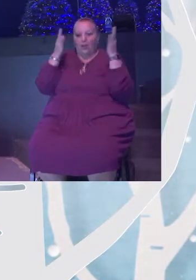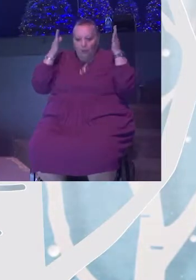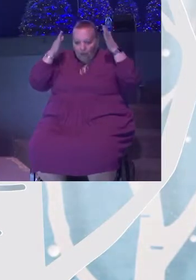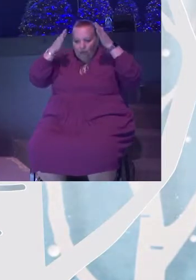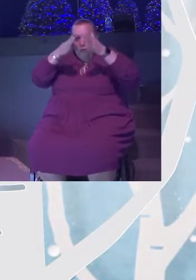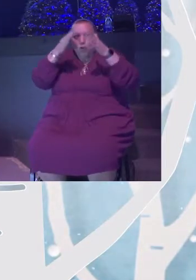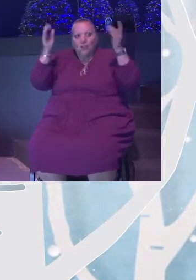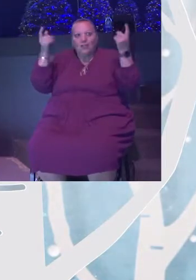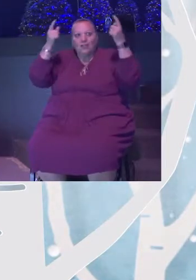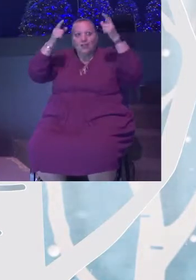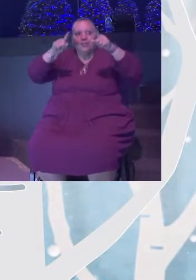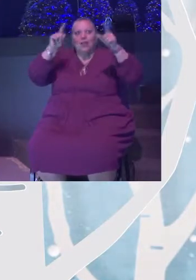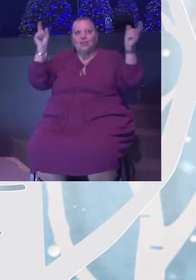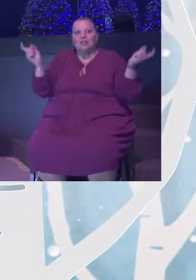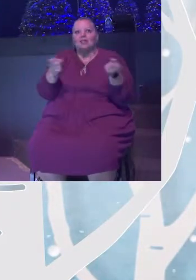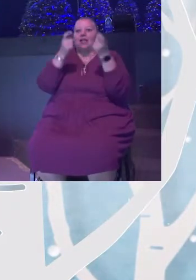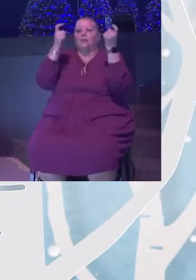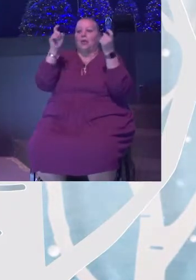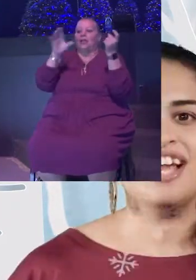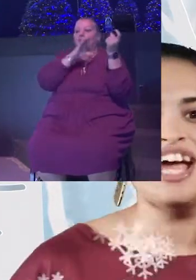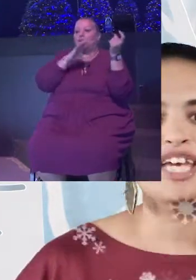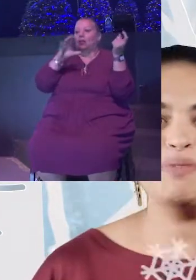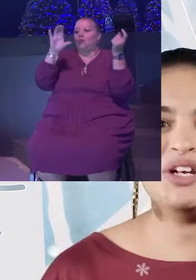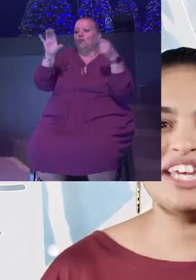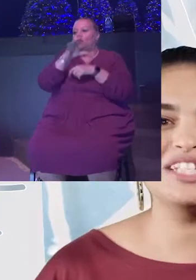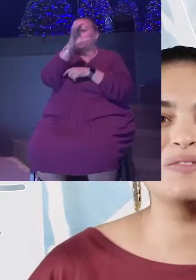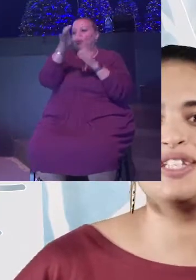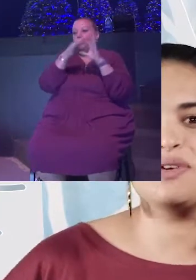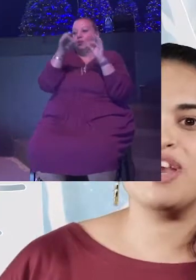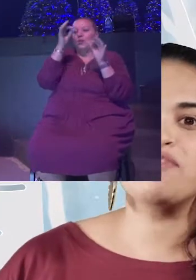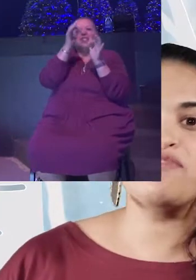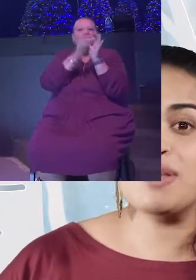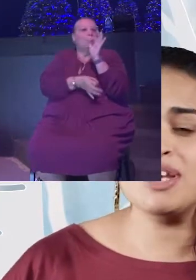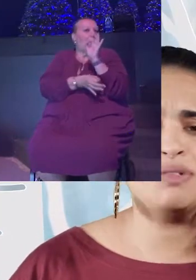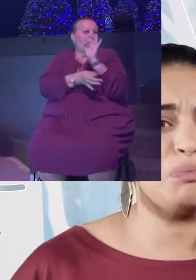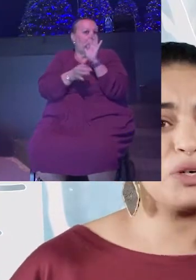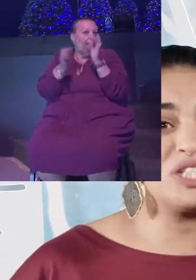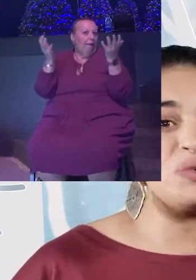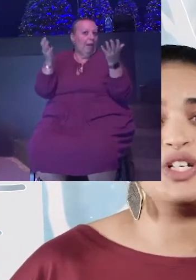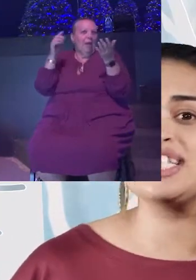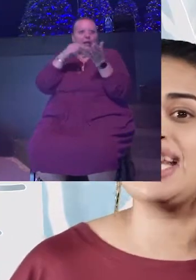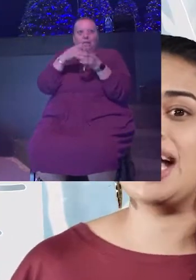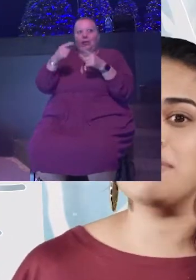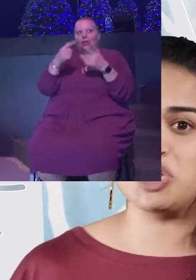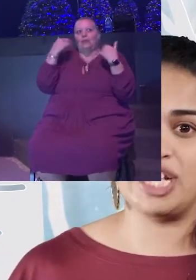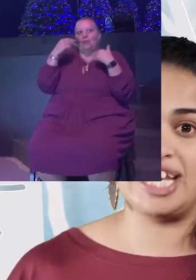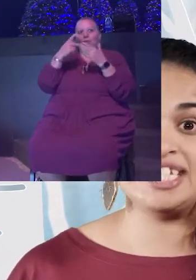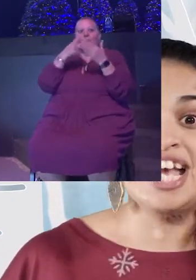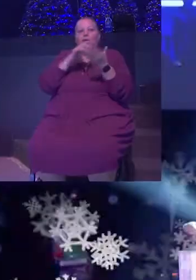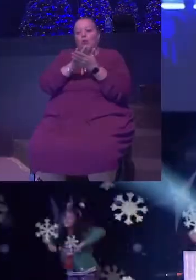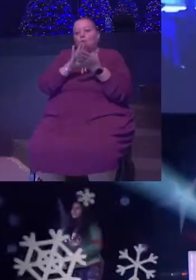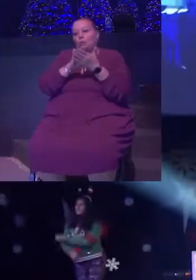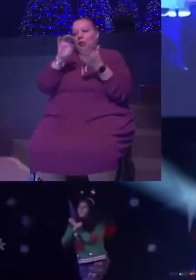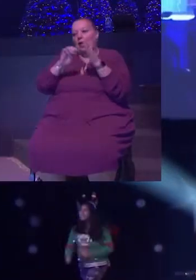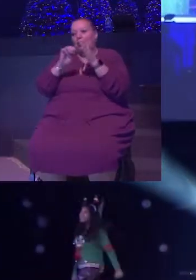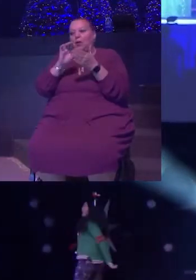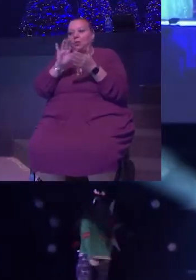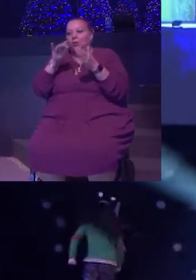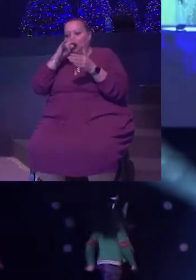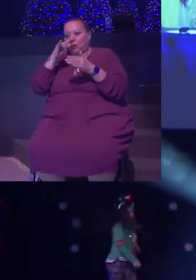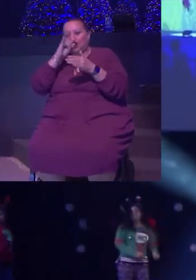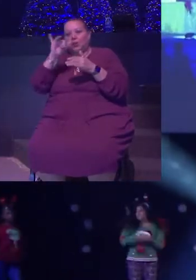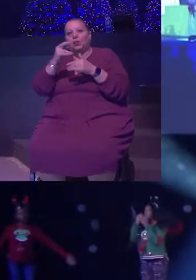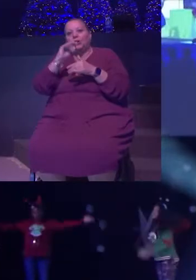event celebrating the Christmas story, simply. Community Kids wants to invite families with preschoolers and elementary kids to Jingle